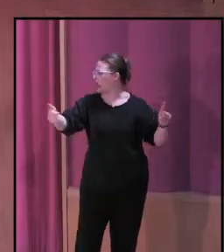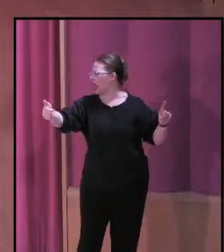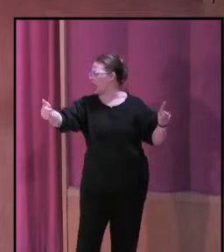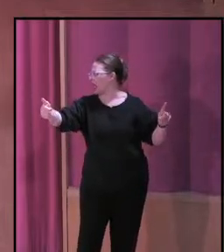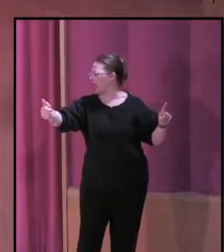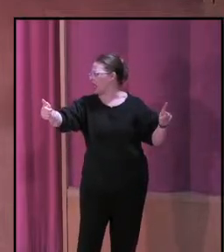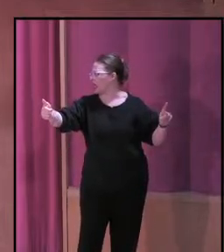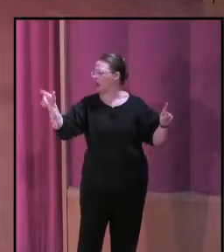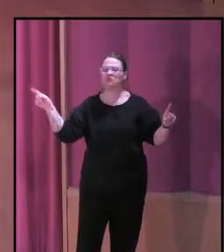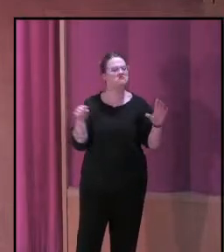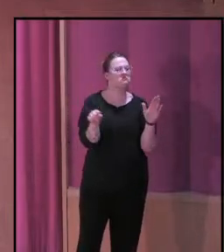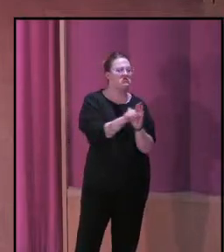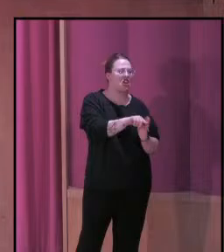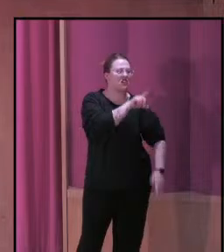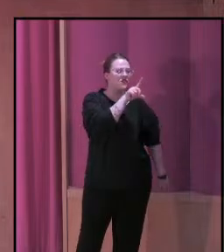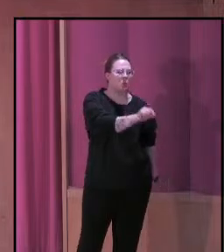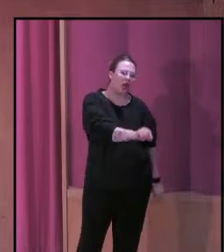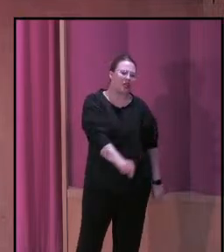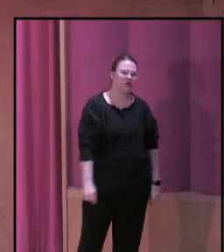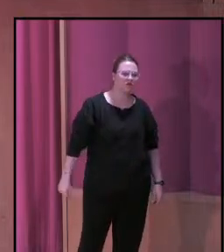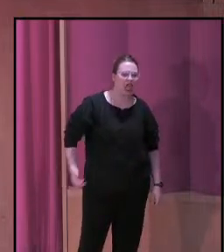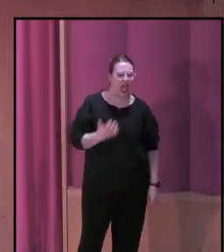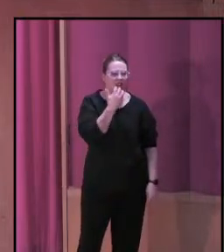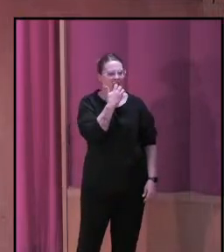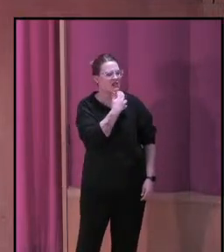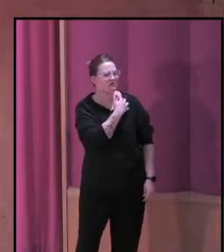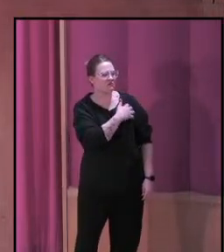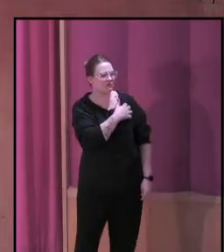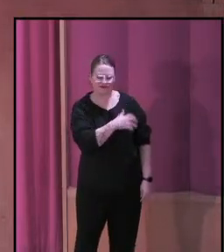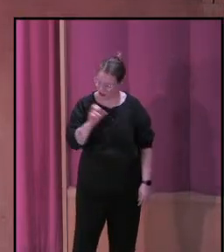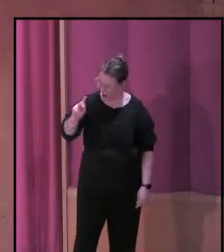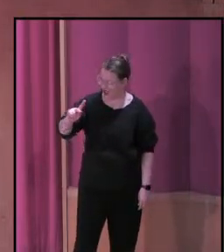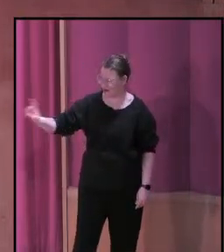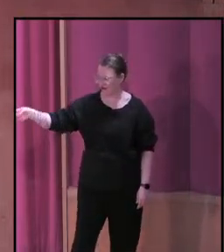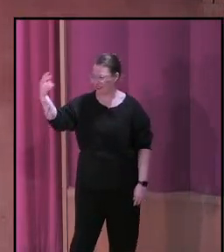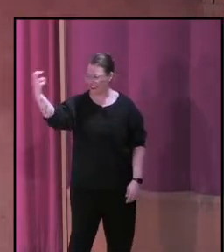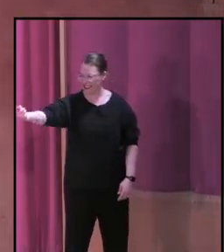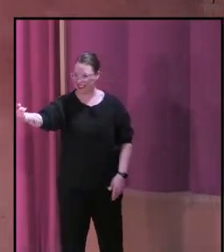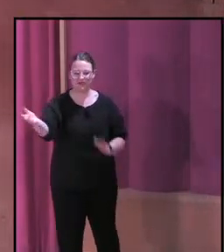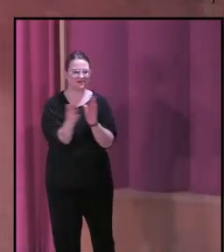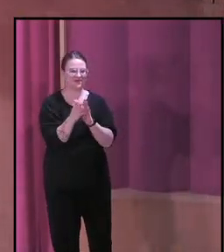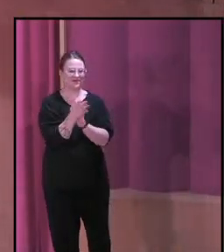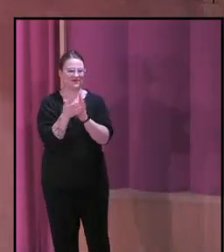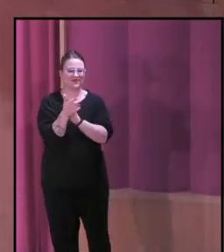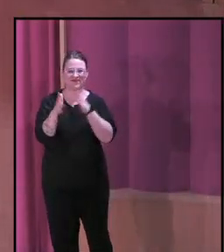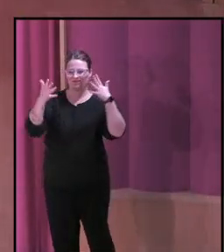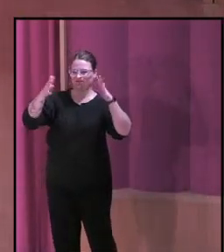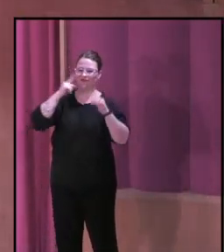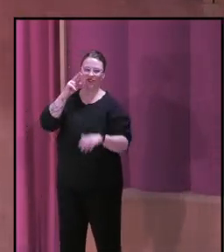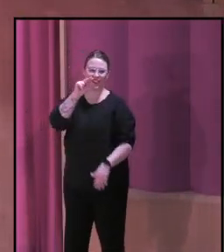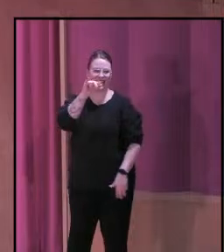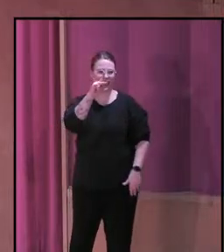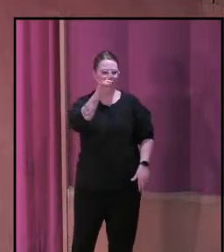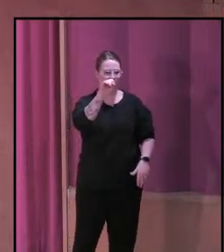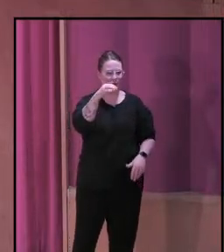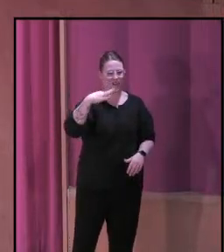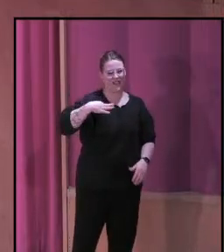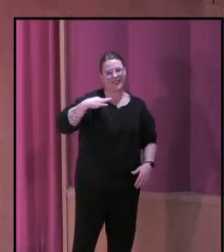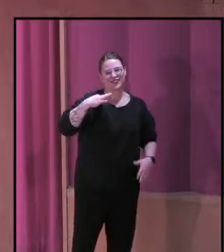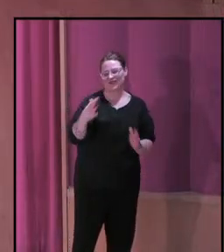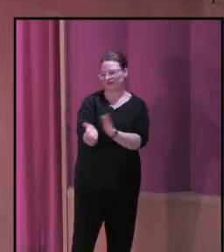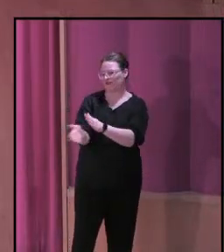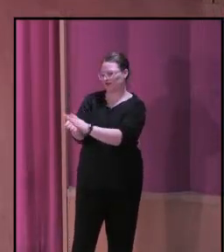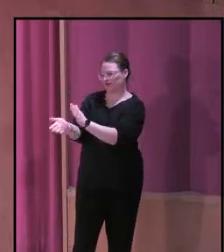I do -20. Negative 20. Nice. You can go back to your seat one more time for my brave volunteer.